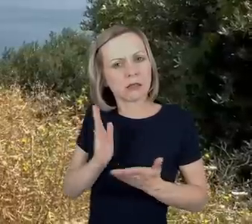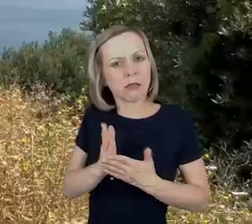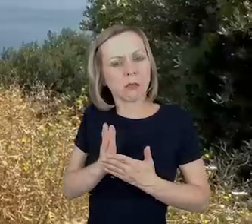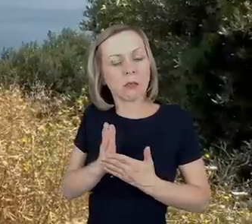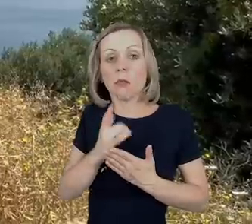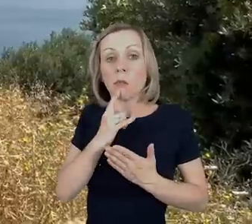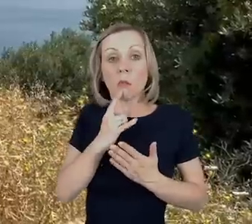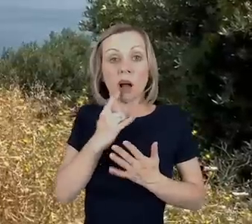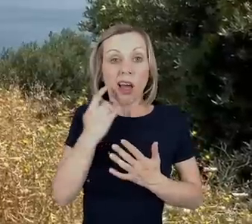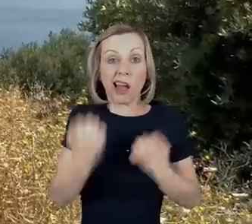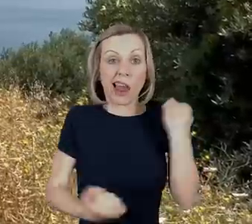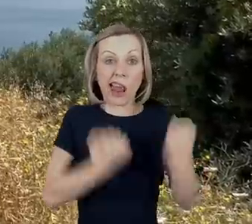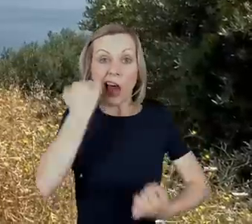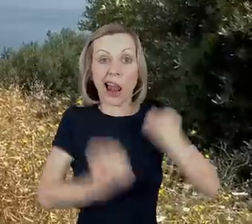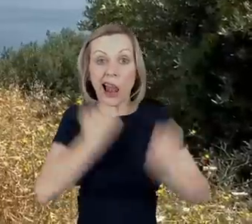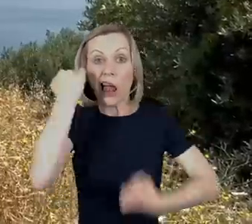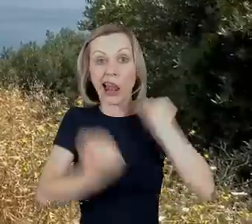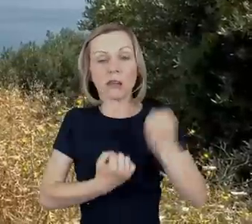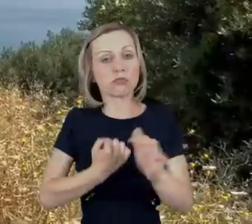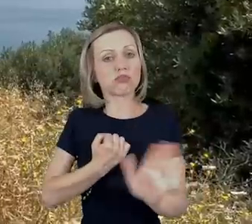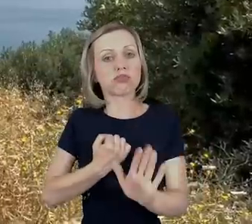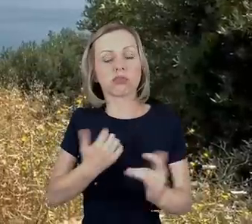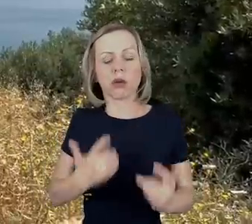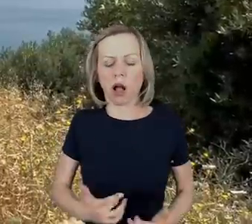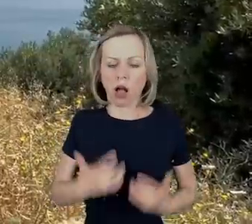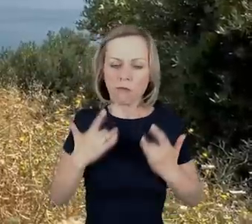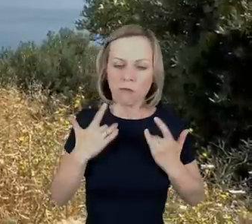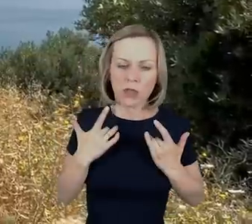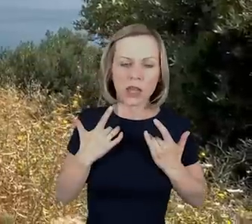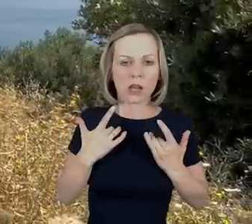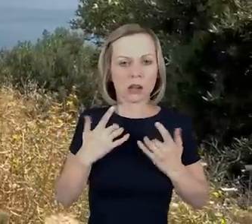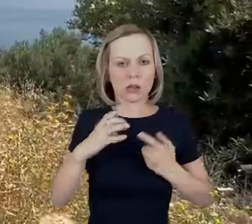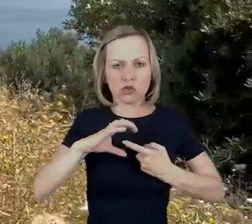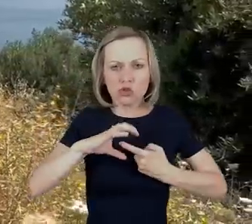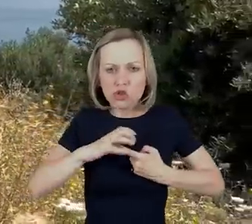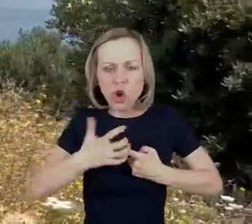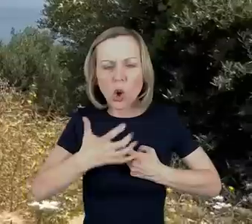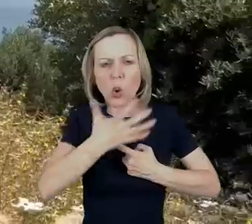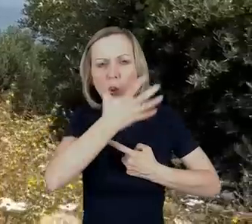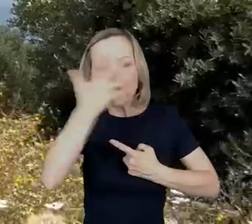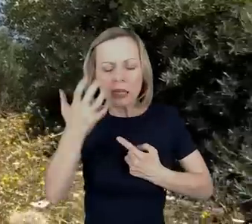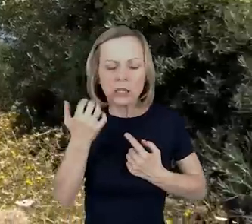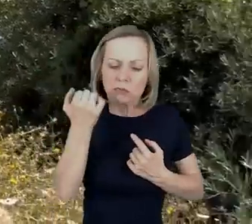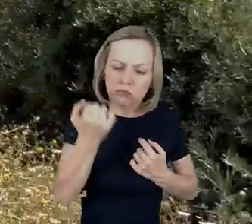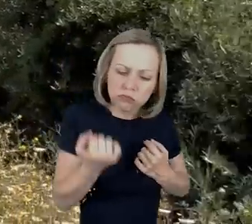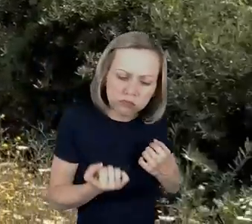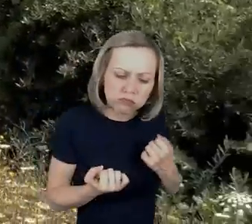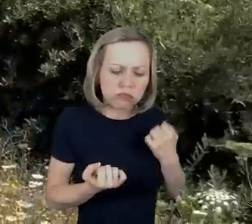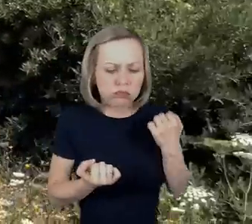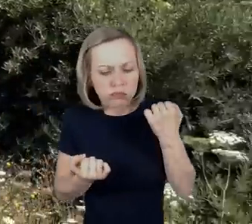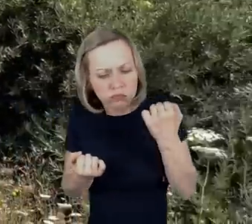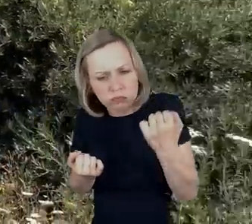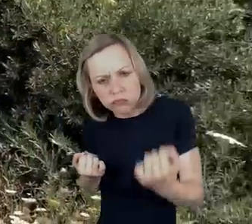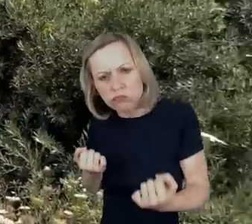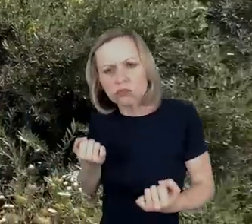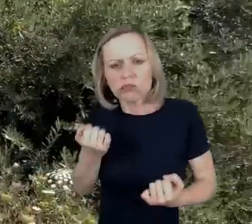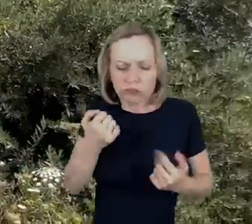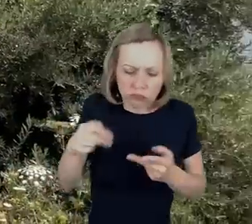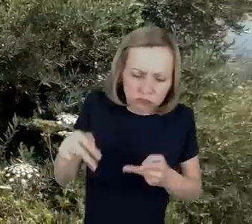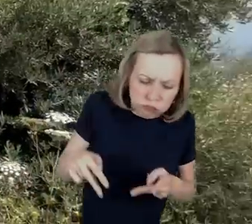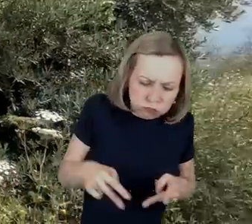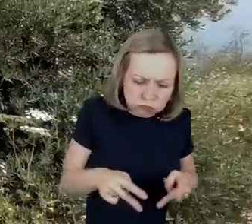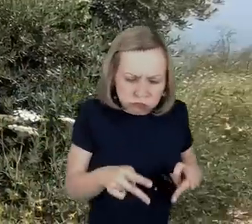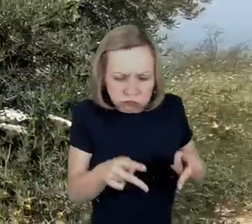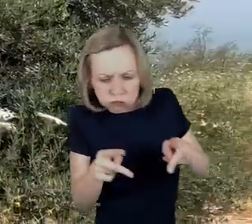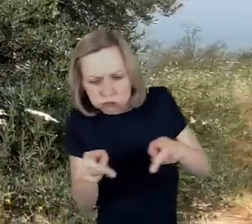I don't rush, I feel the stones, I feel the heat. I balance in the space between the potholes and